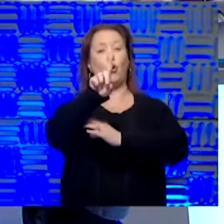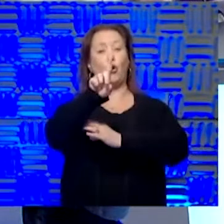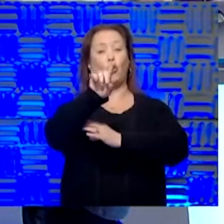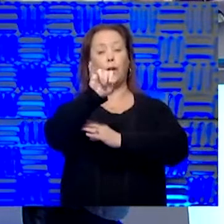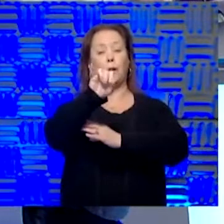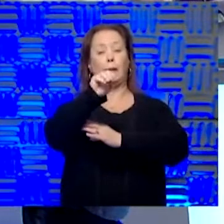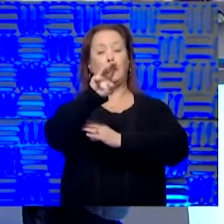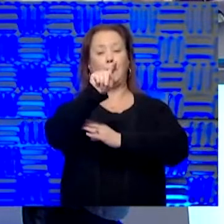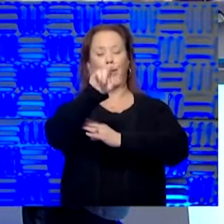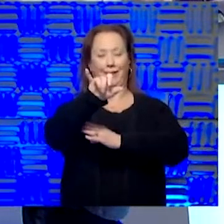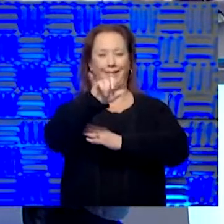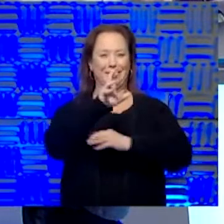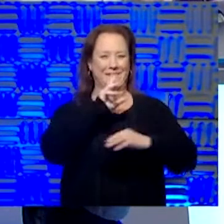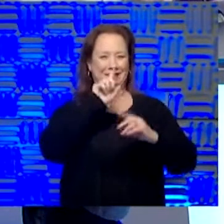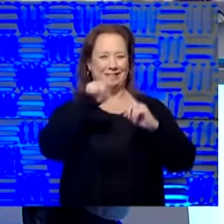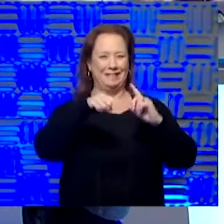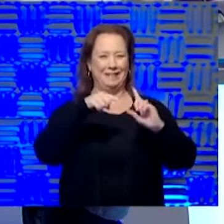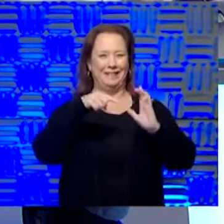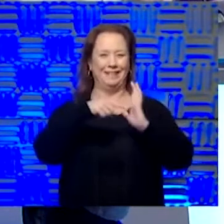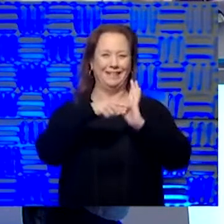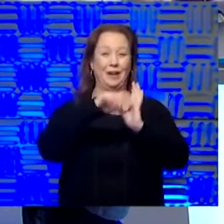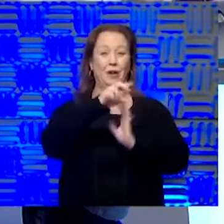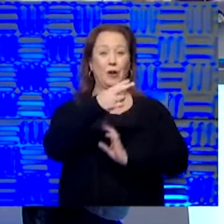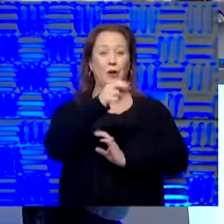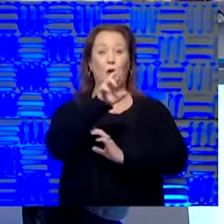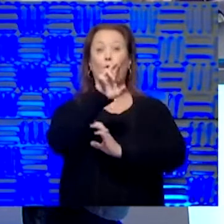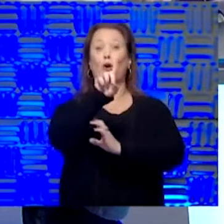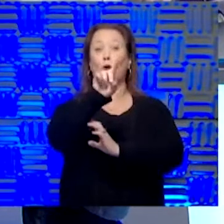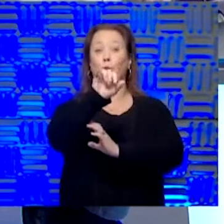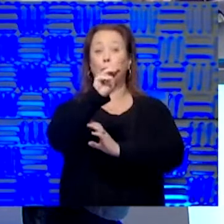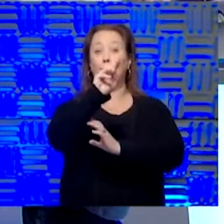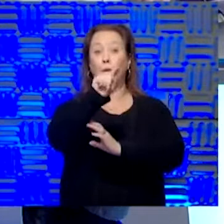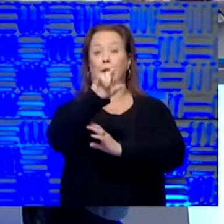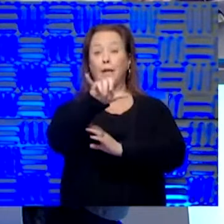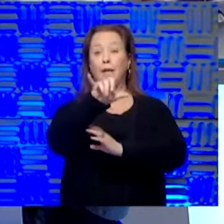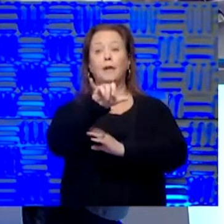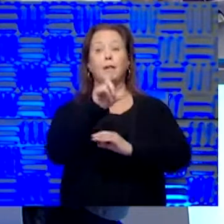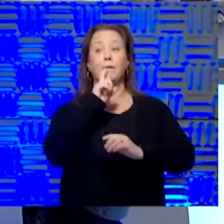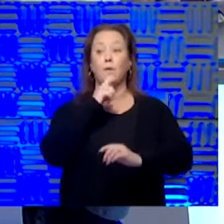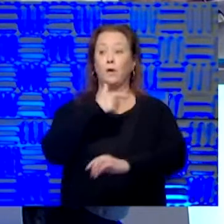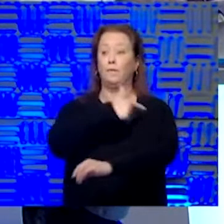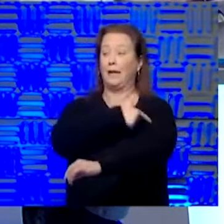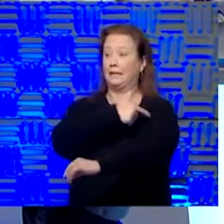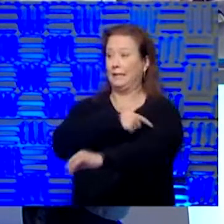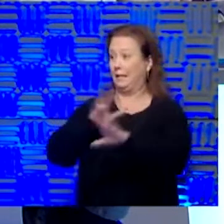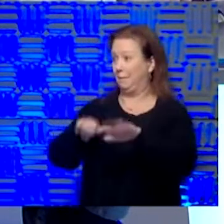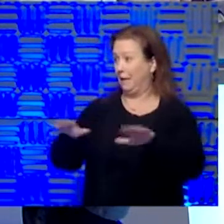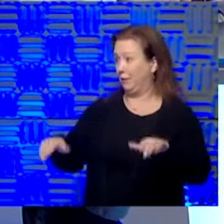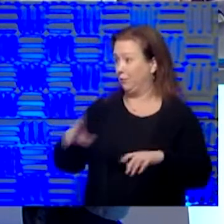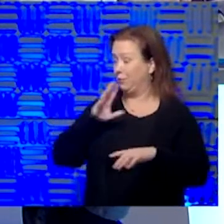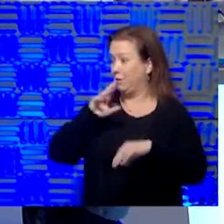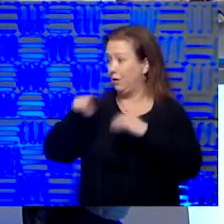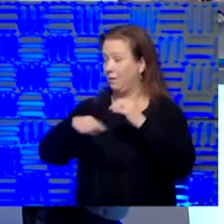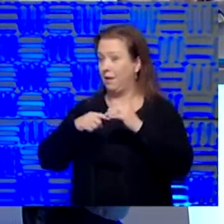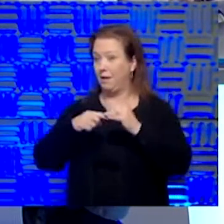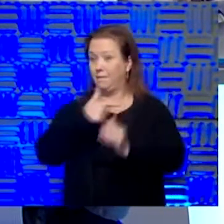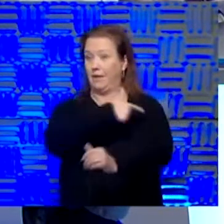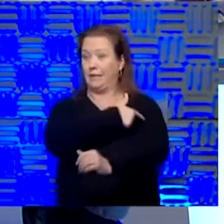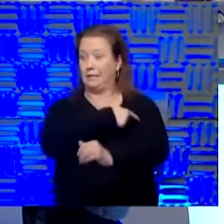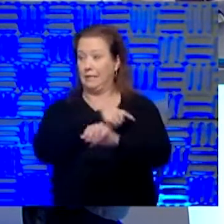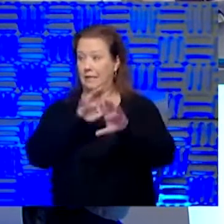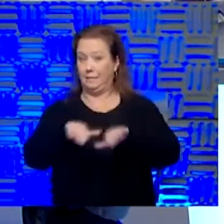Okay, let's talk about herd immunity. Well, I think as far as vaccination and pediatrics, I think we should start there. All right, Steve. That's the